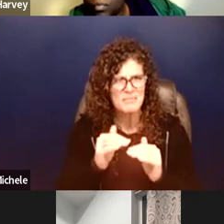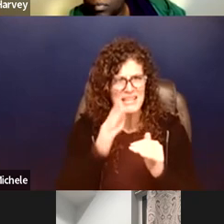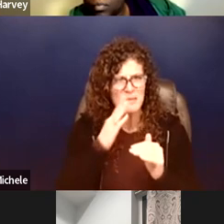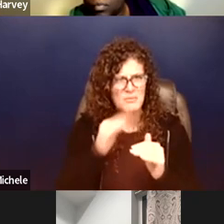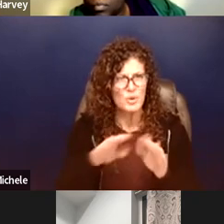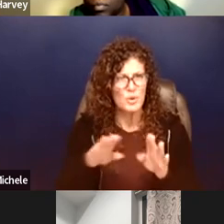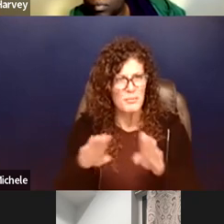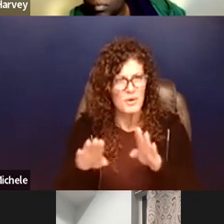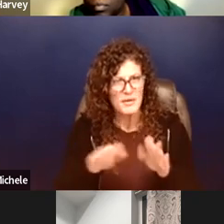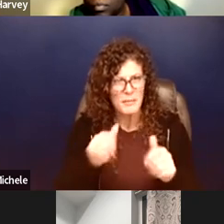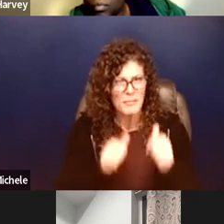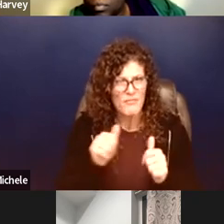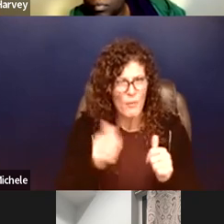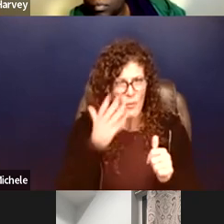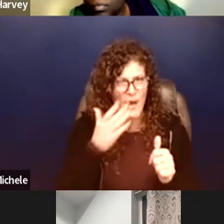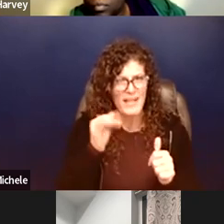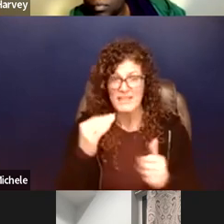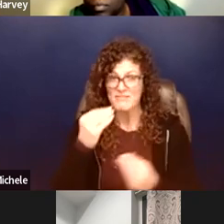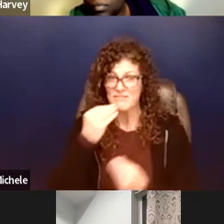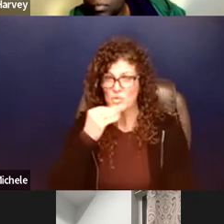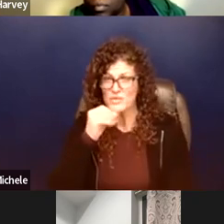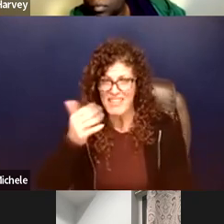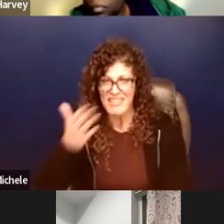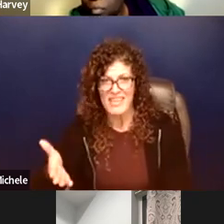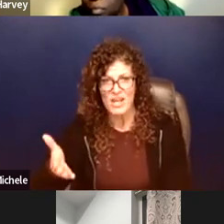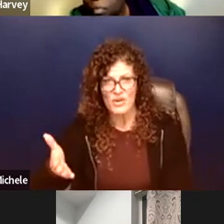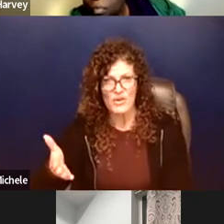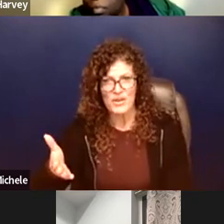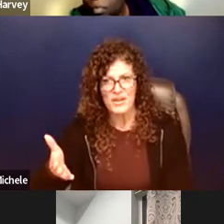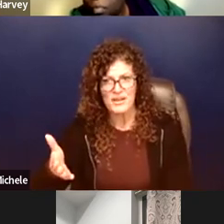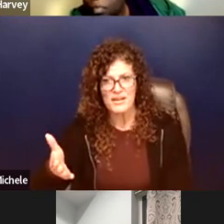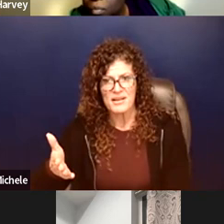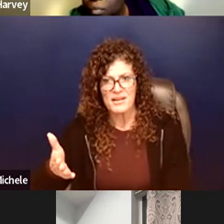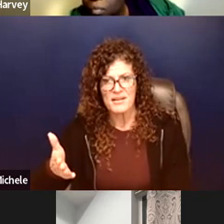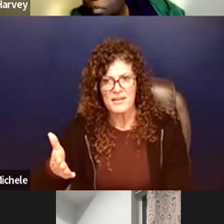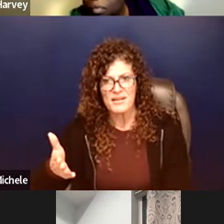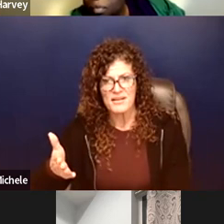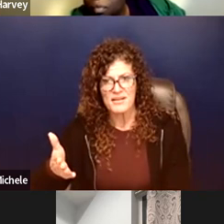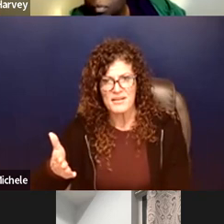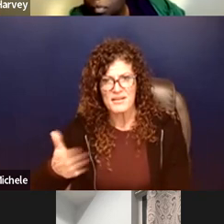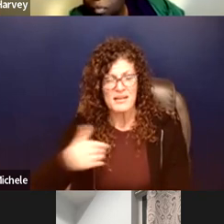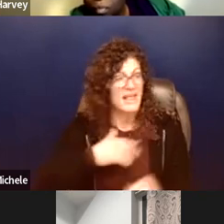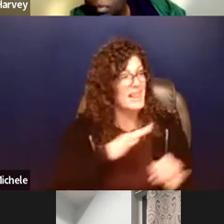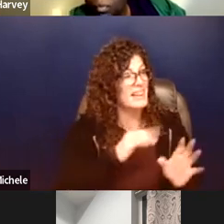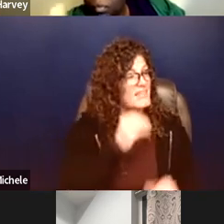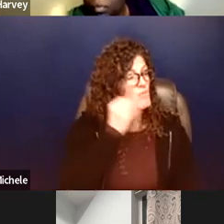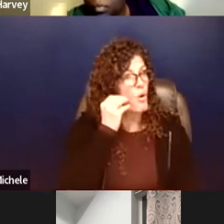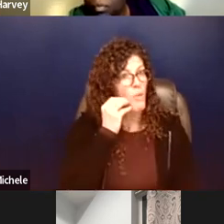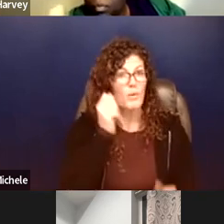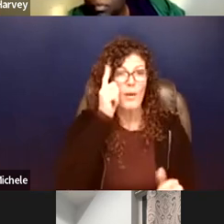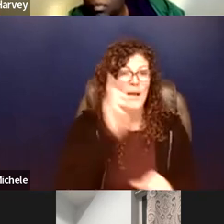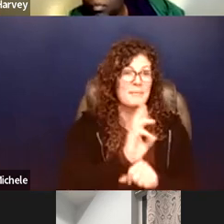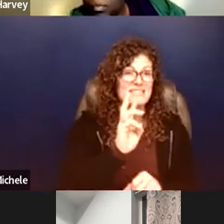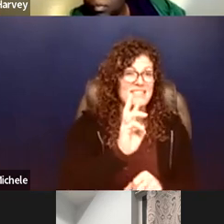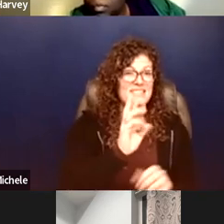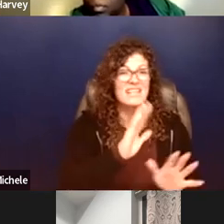of consistent quality of food when kids are going, you know, leaving home at or waking up at 6,